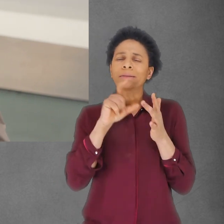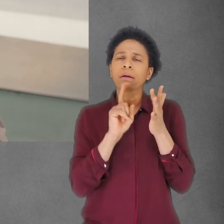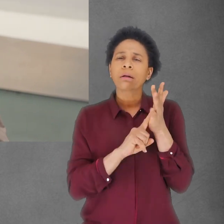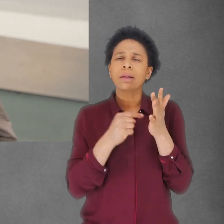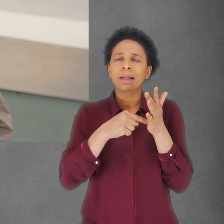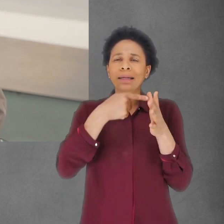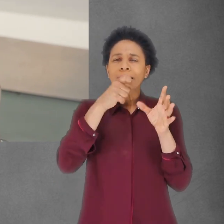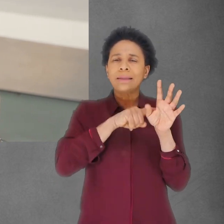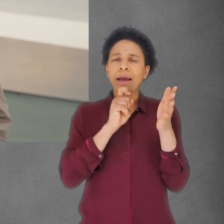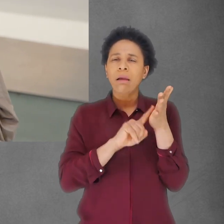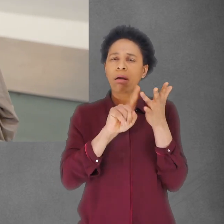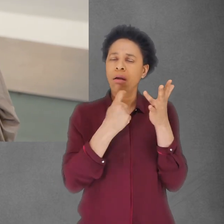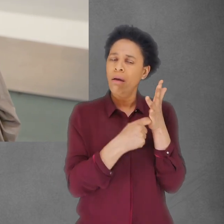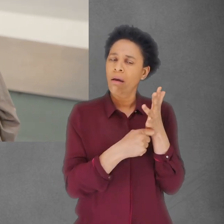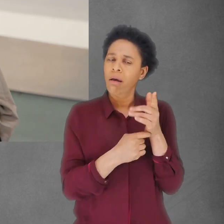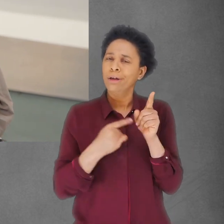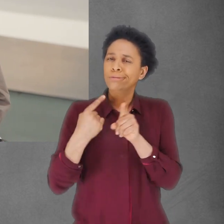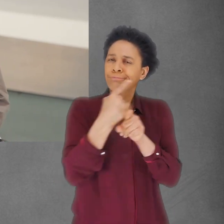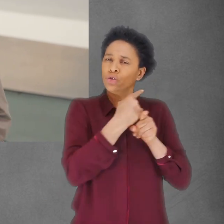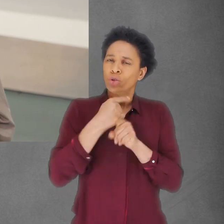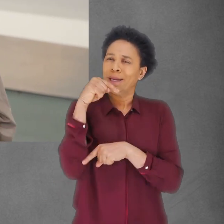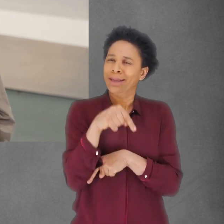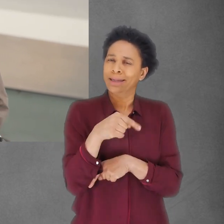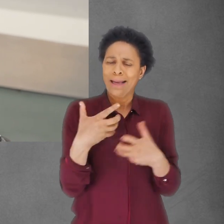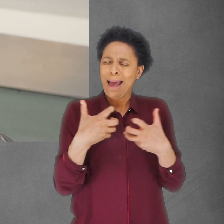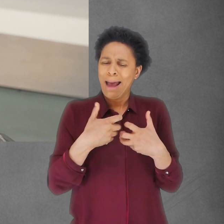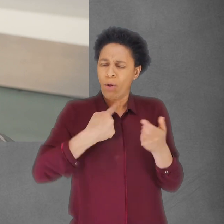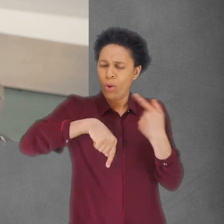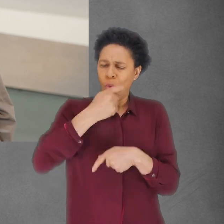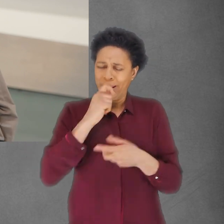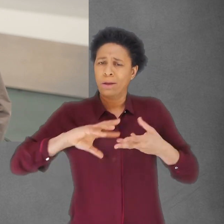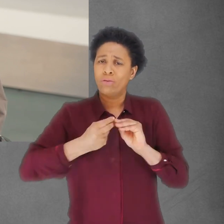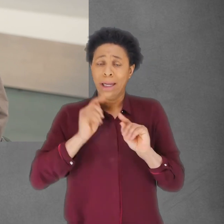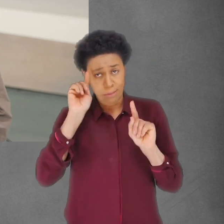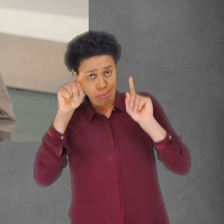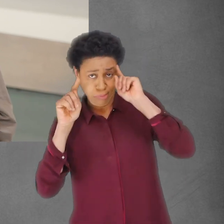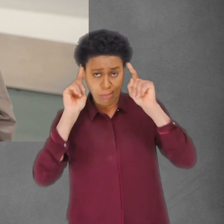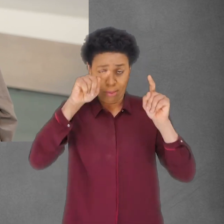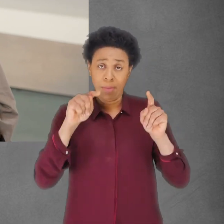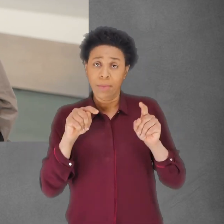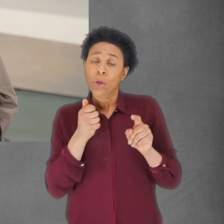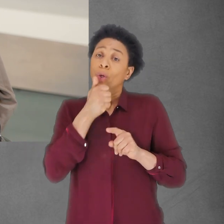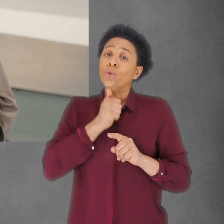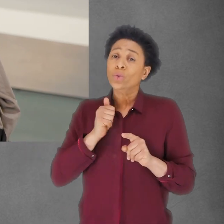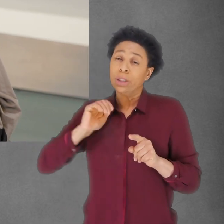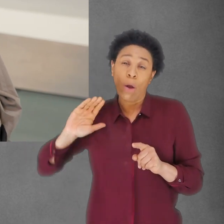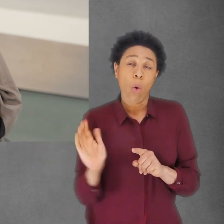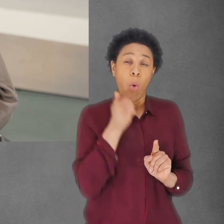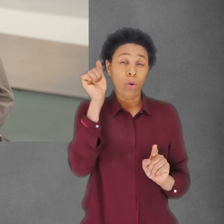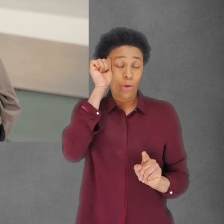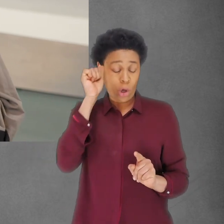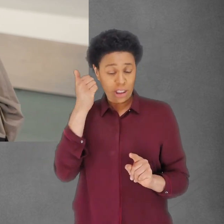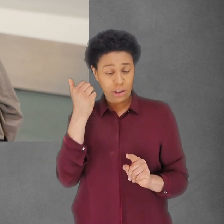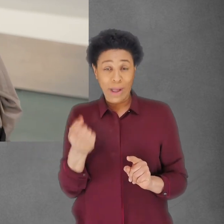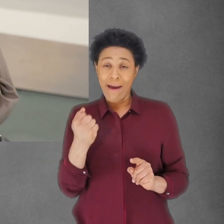you pull off an improvisation and a creativity with all of the knowledges that you have? So as to say, with